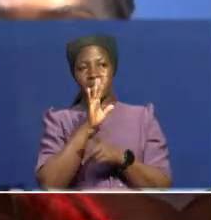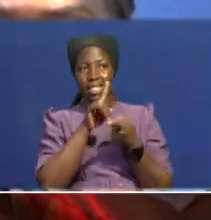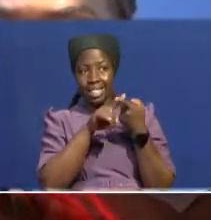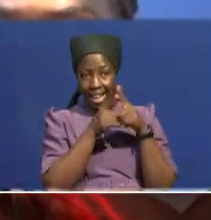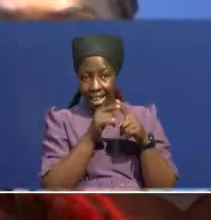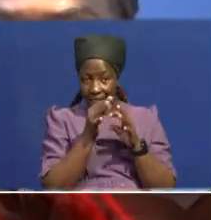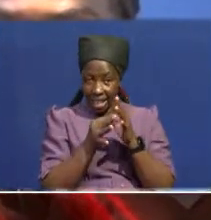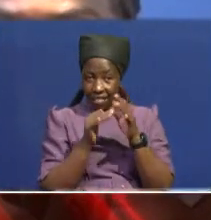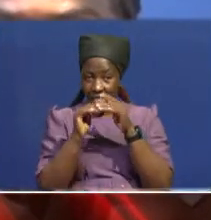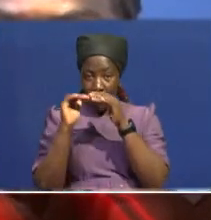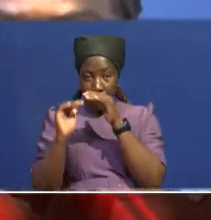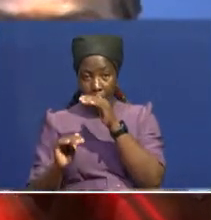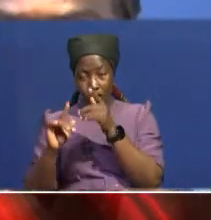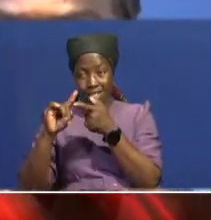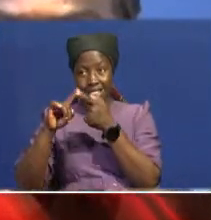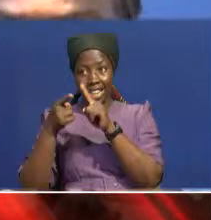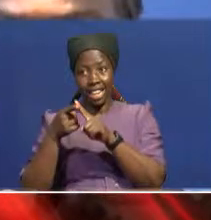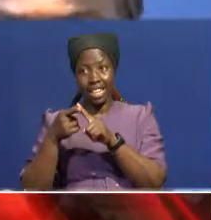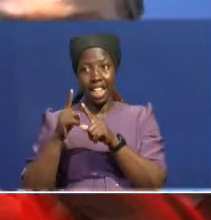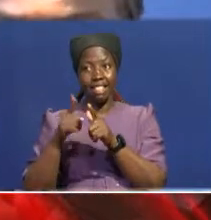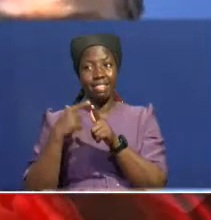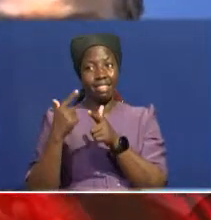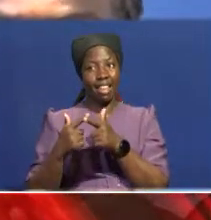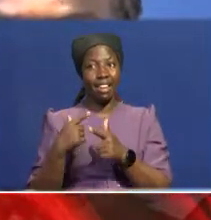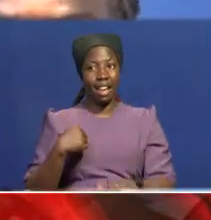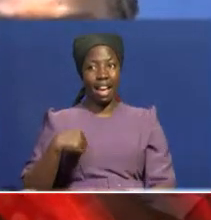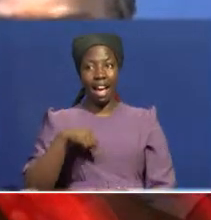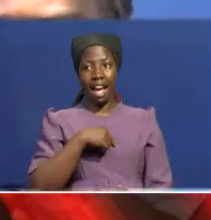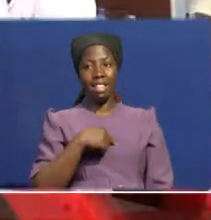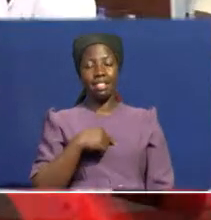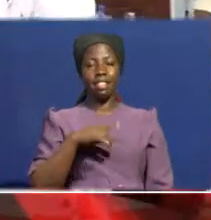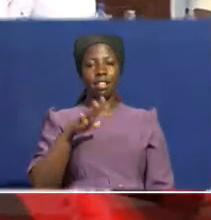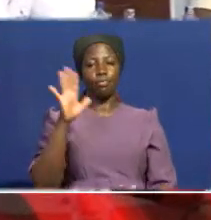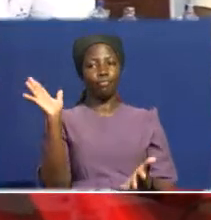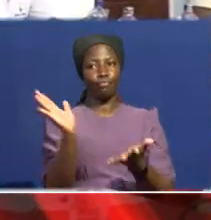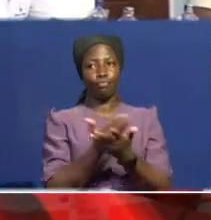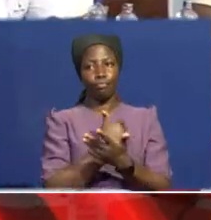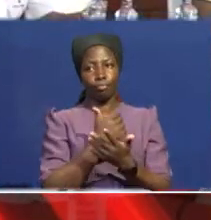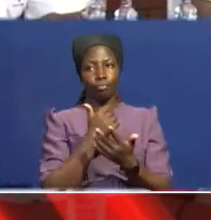and if not standard, then we demolish.